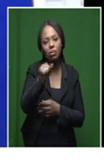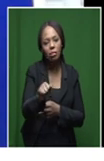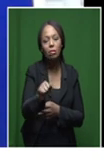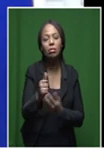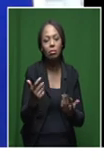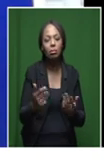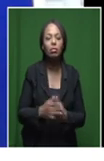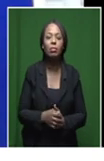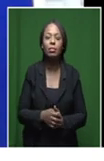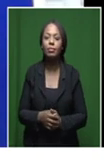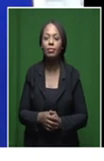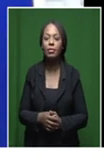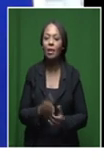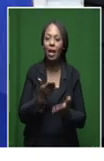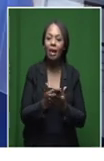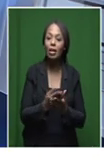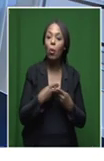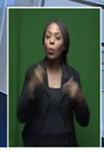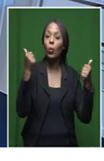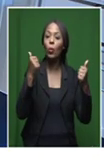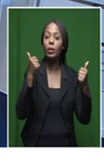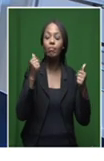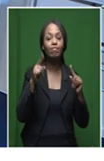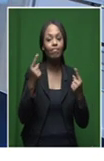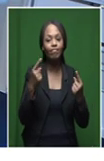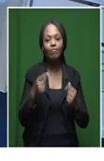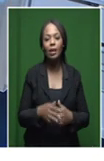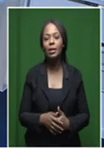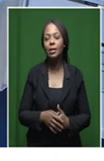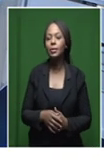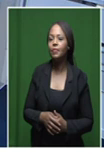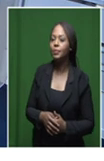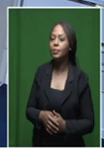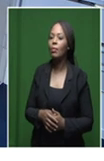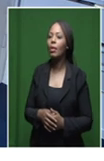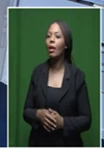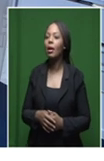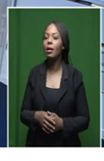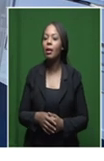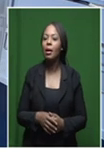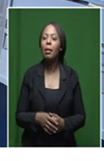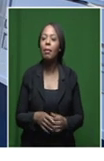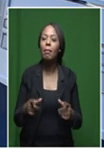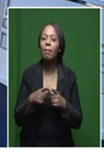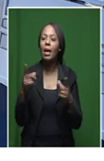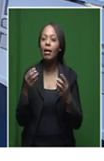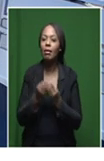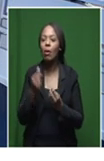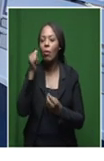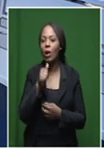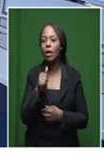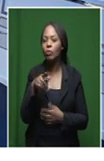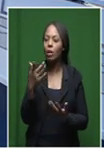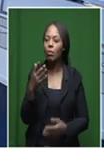reversible causes. What are some of the big things we need to look out for when we are with an older family member and